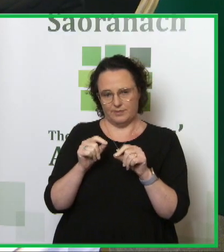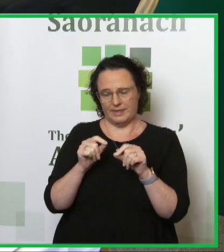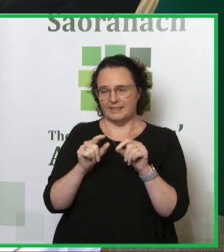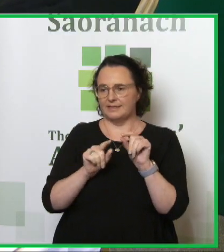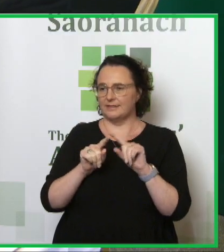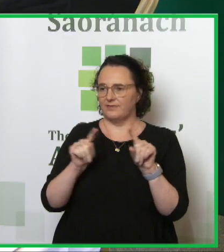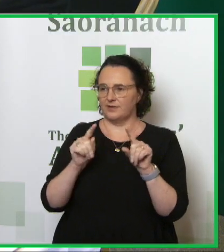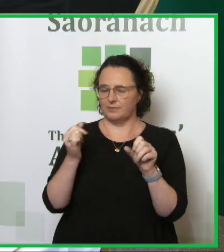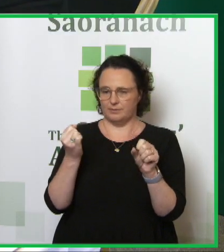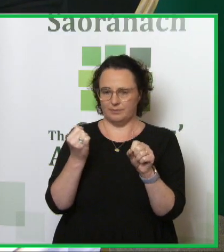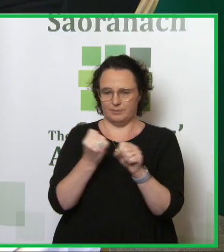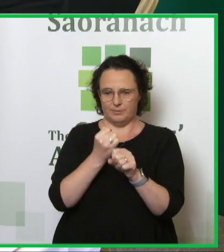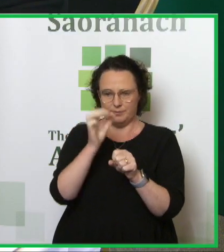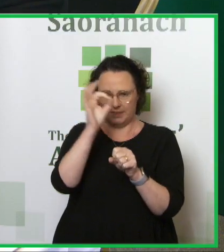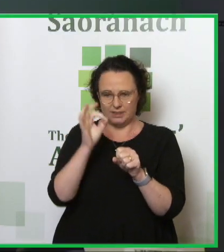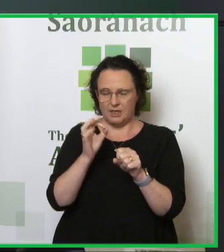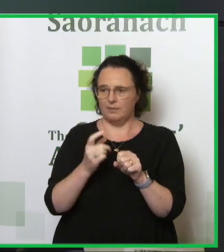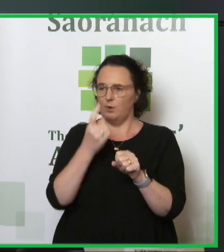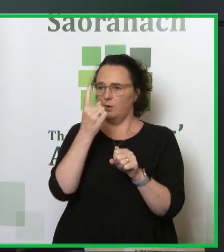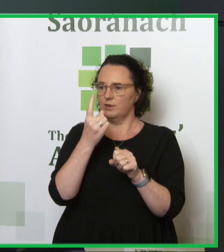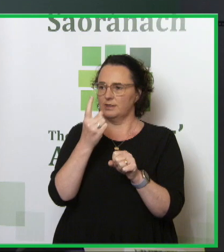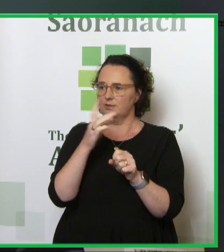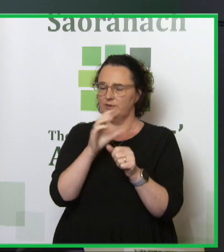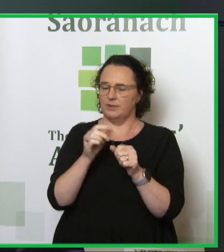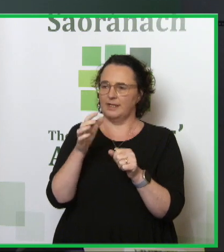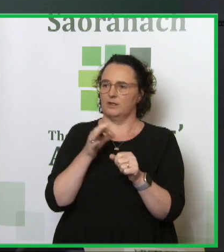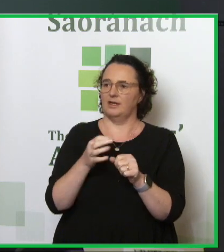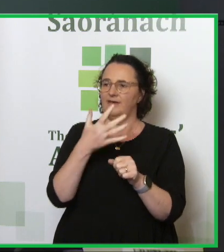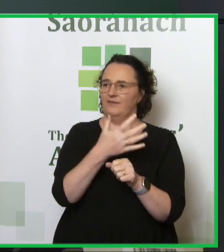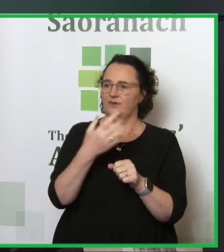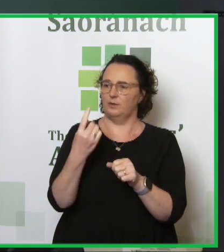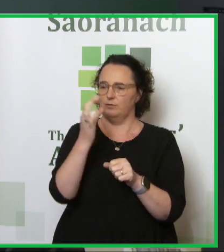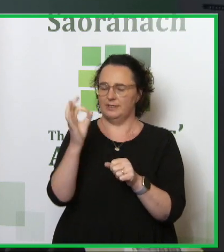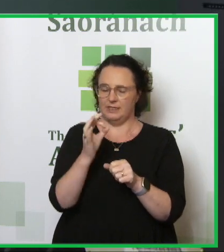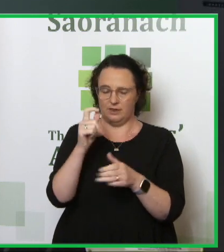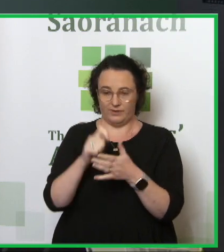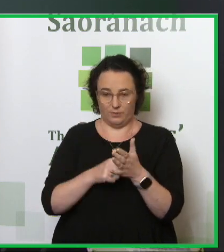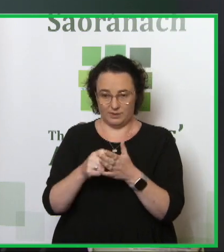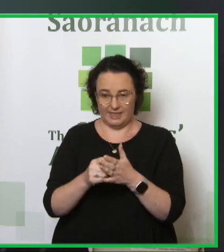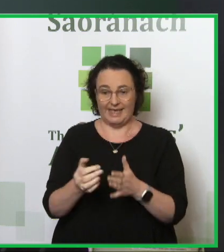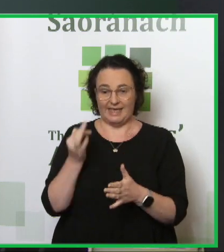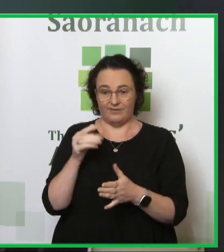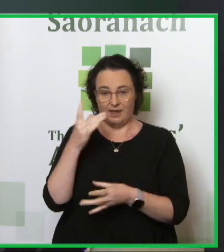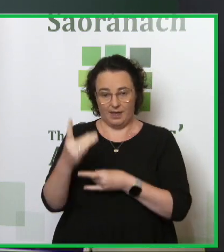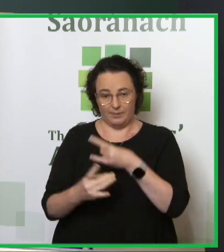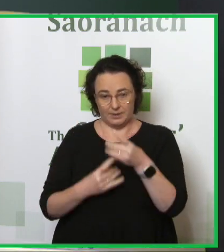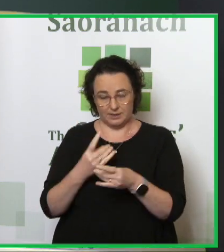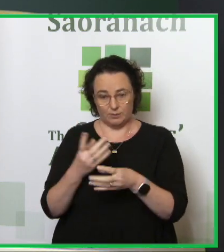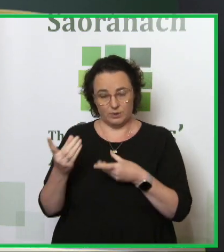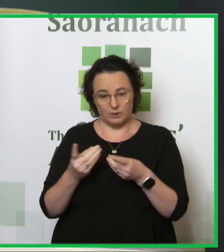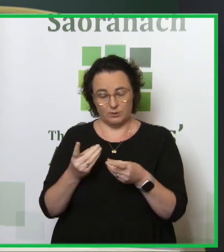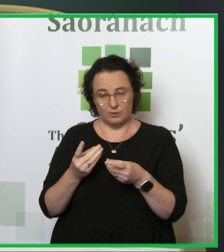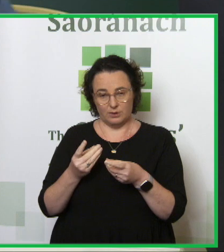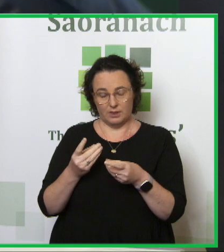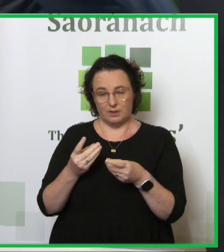levels, and it's quite possible no single option will get 51% of the vote. If that happens, what we do is we